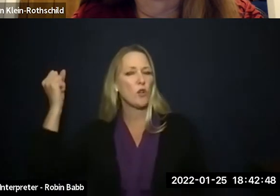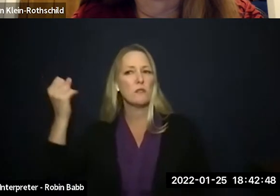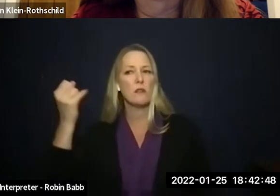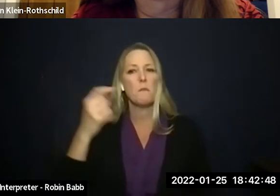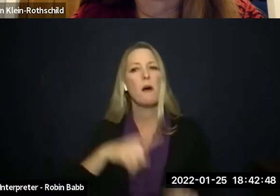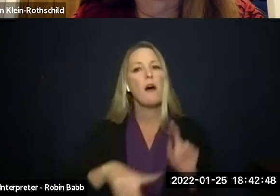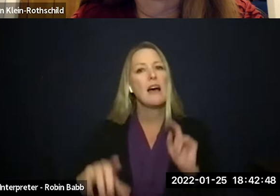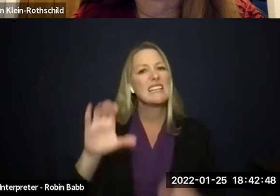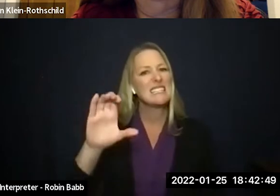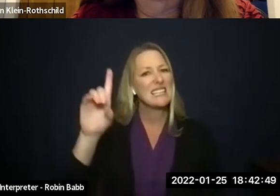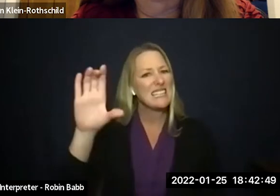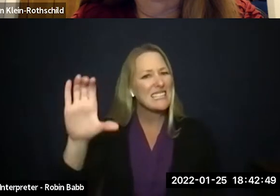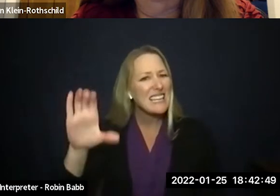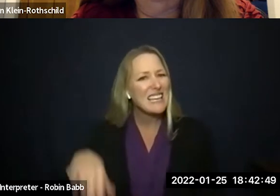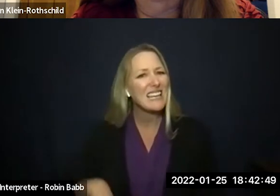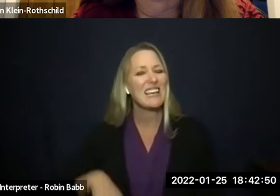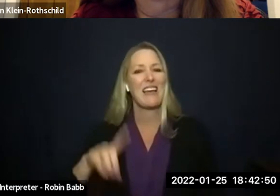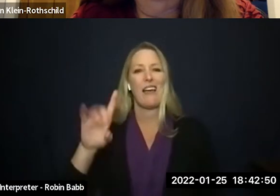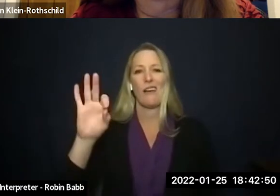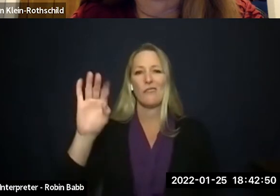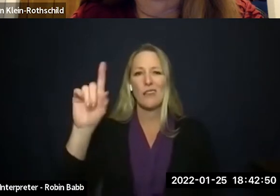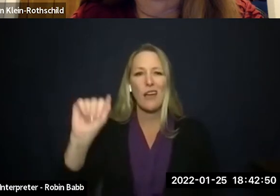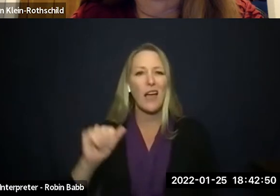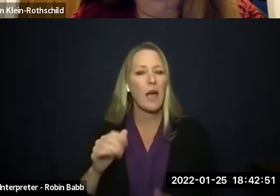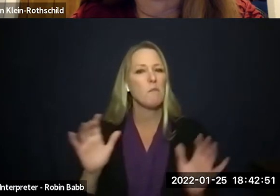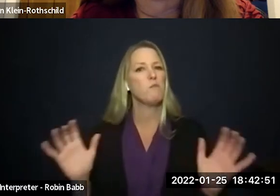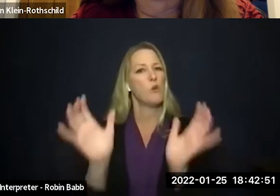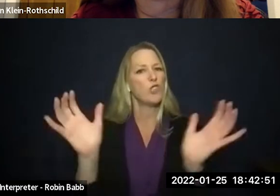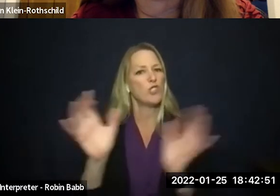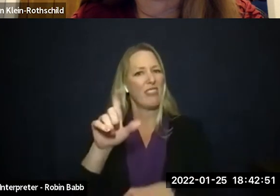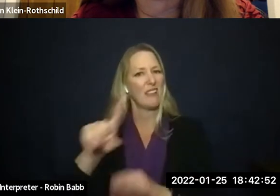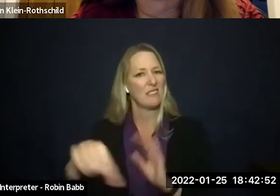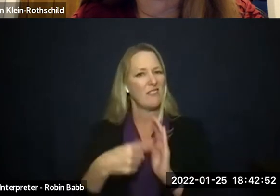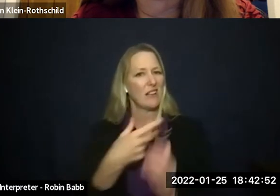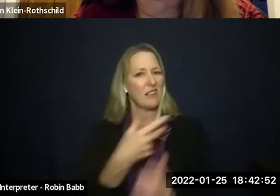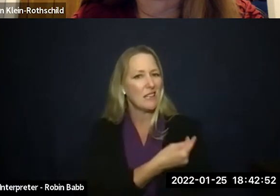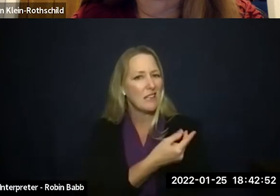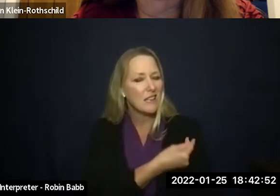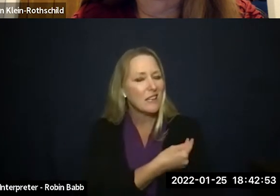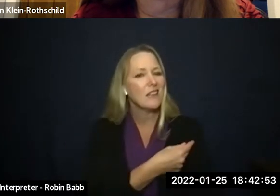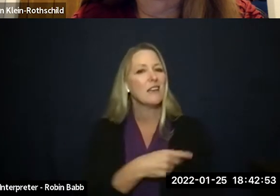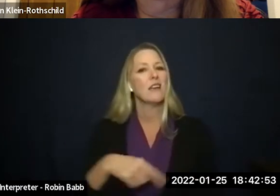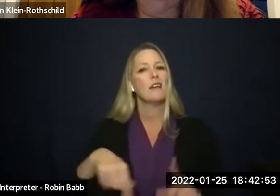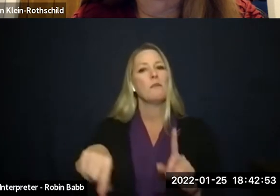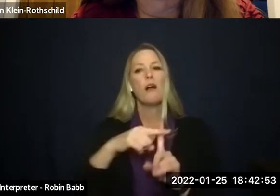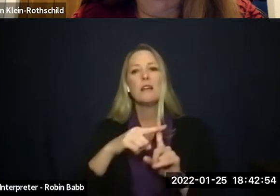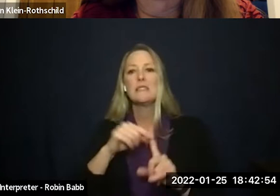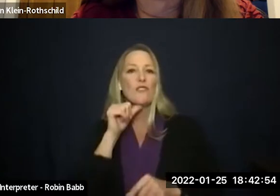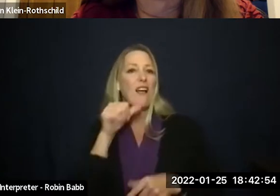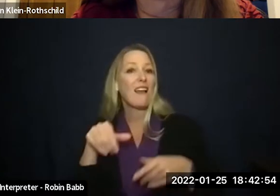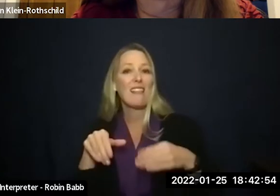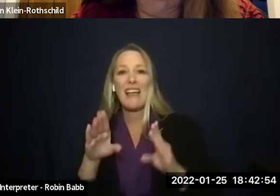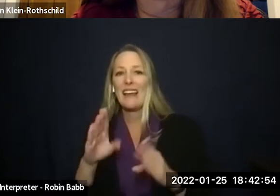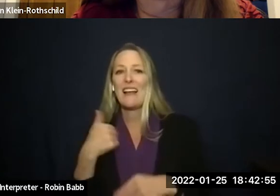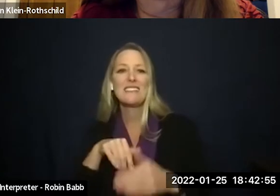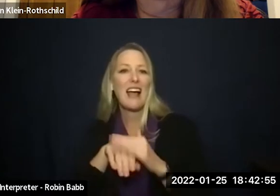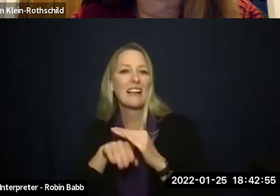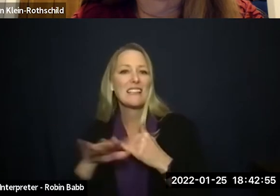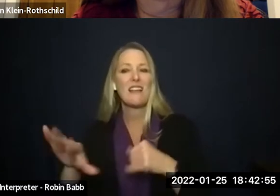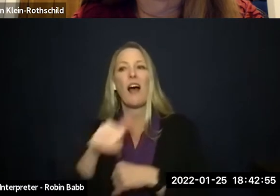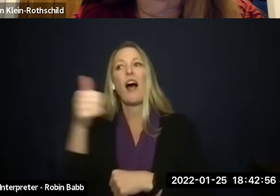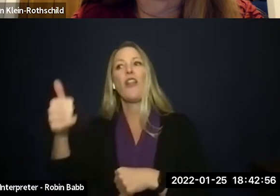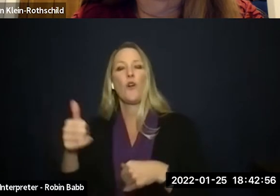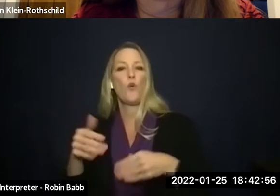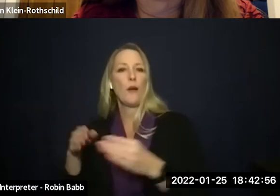these vaccines and have mandated certain health care protocols while restricting access to alternative safe and effective life-saving protocols